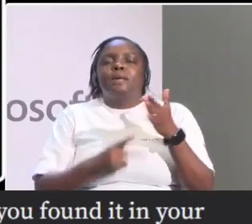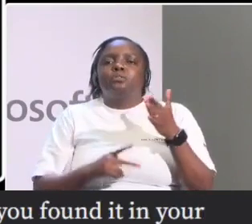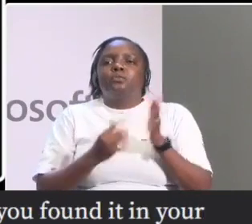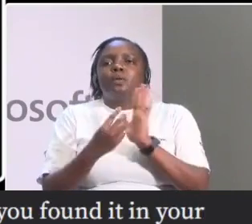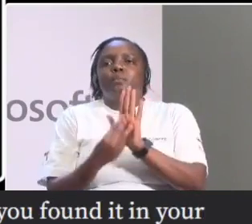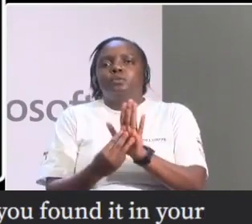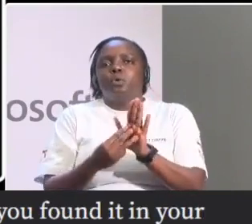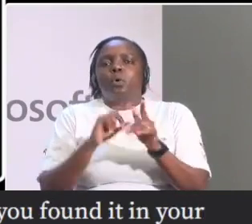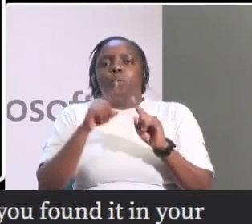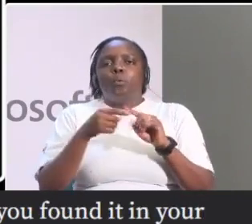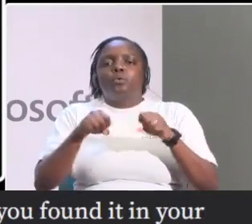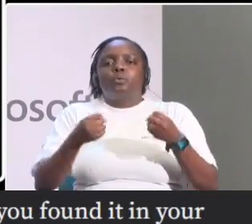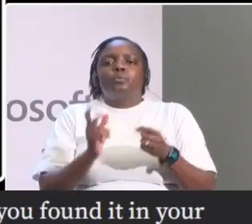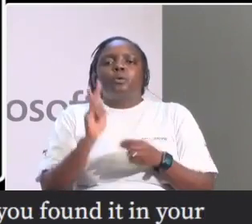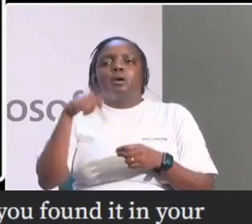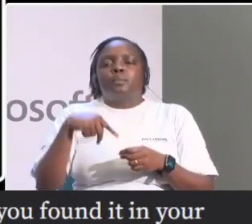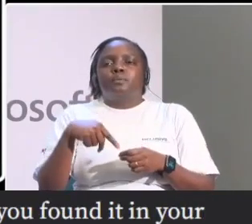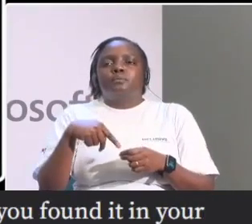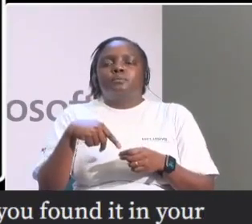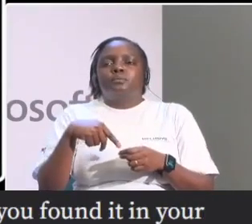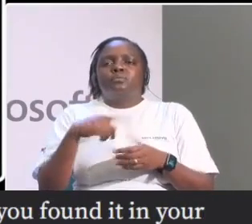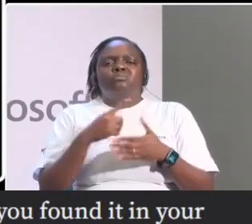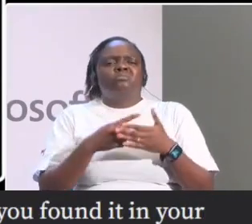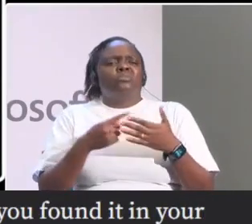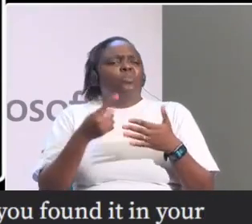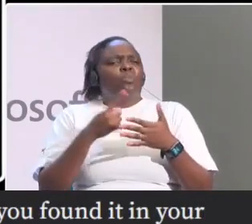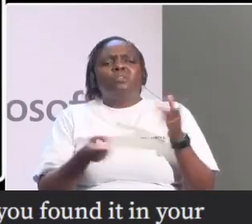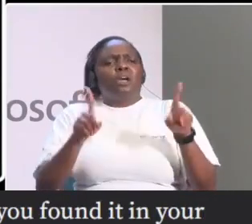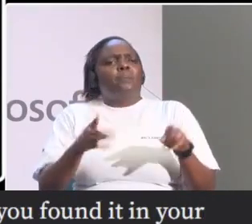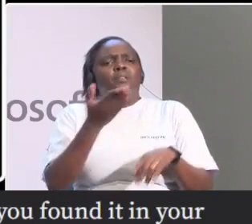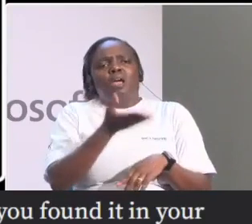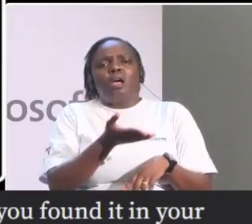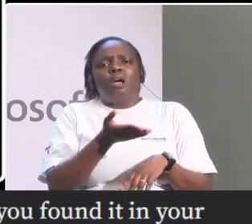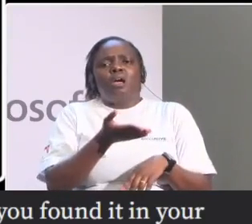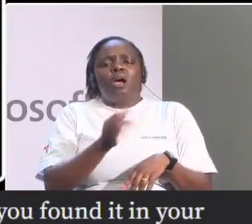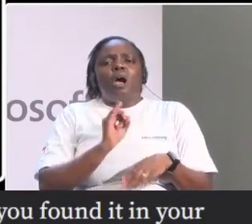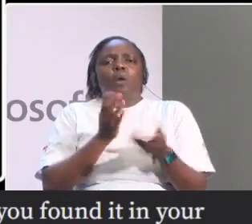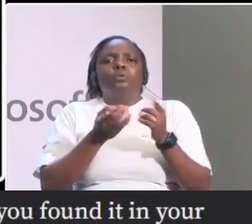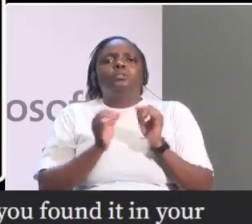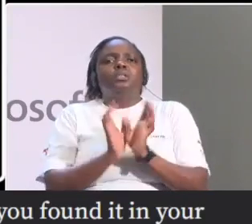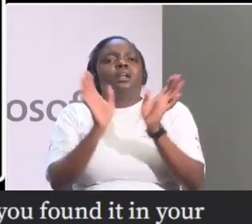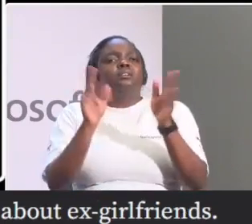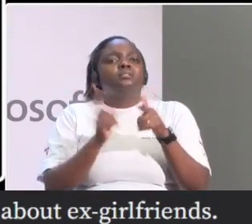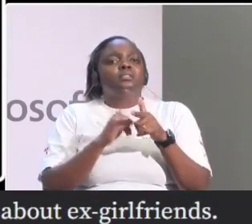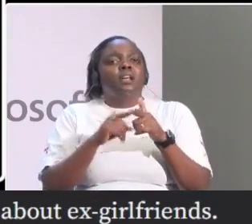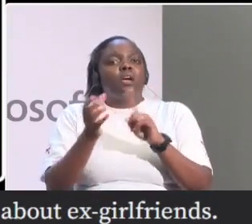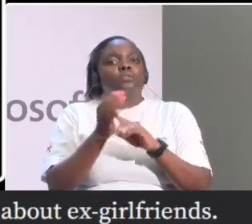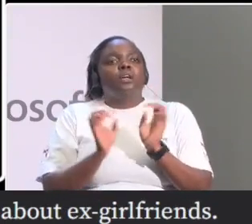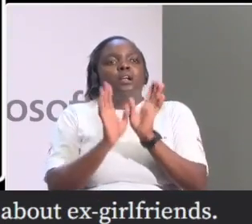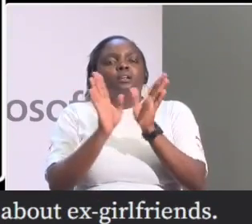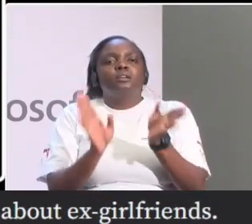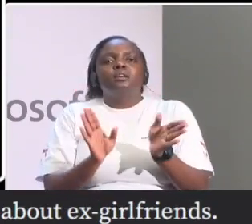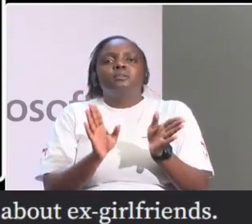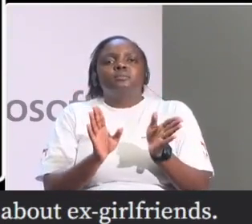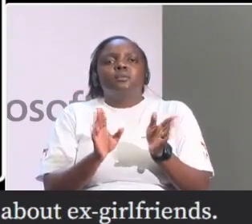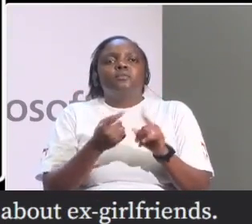because when we broke up, I was just like, what the hell happened there? And I wanted clarity, and then I got a clarity that I wasn't going to